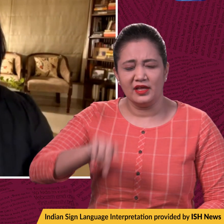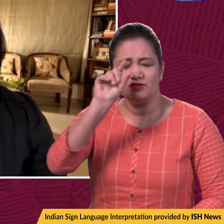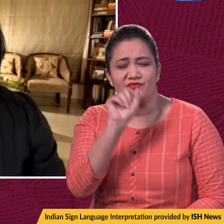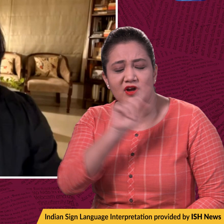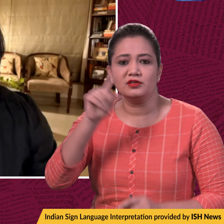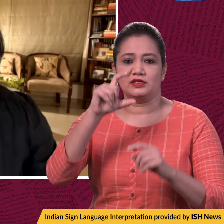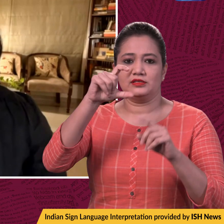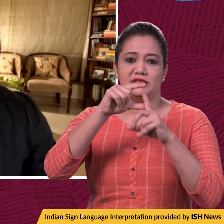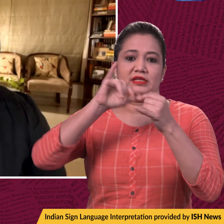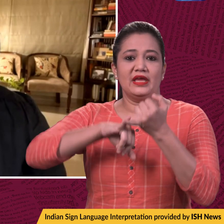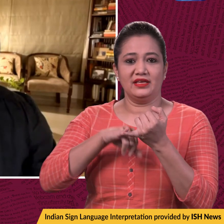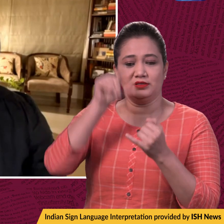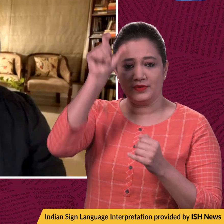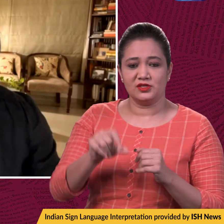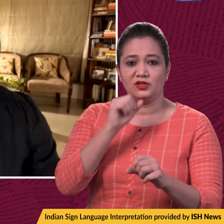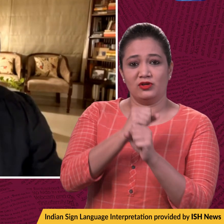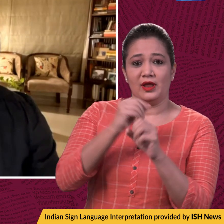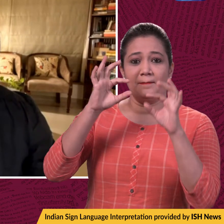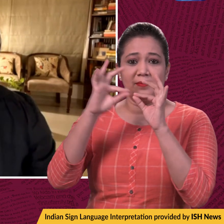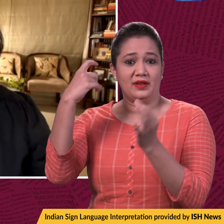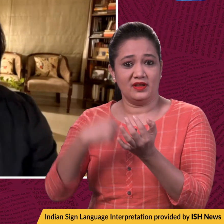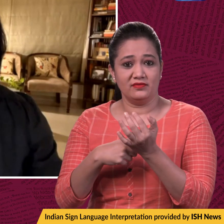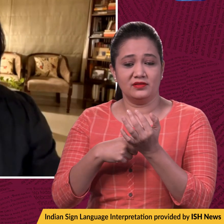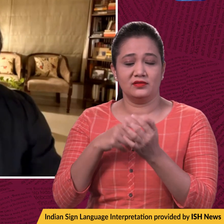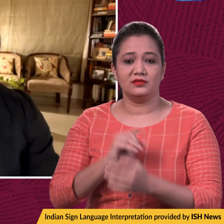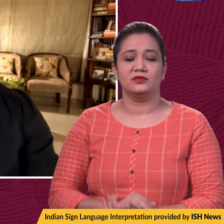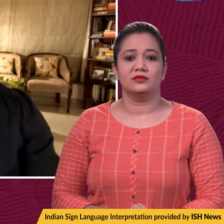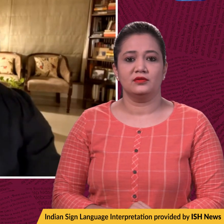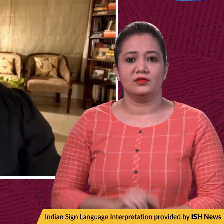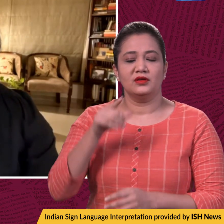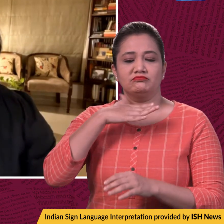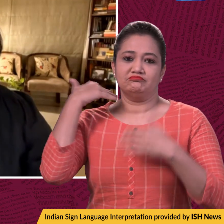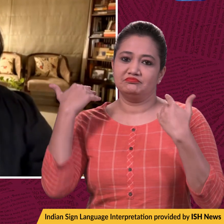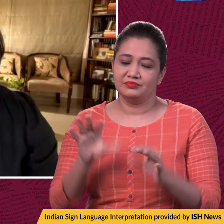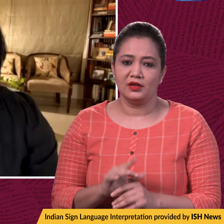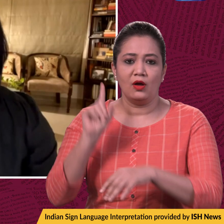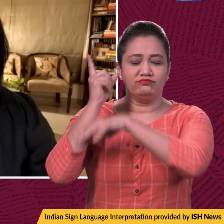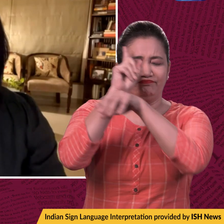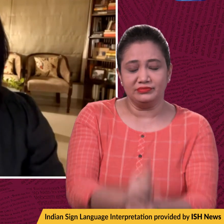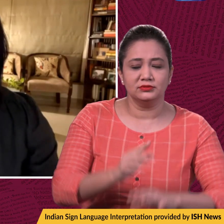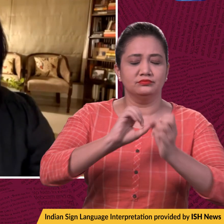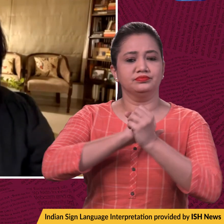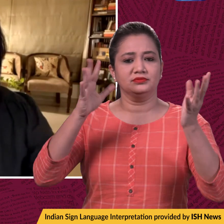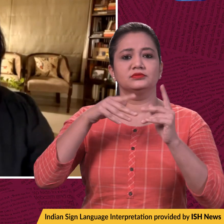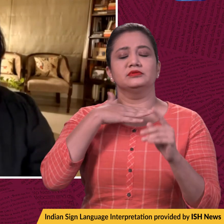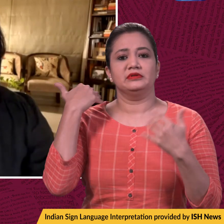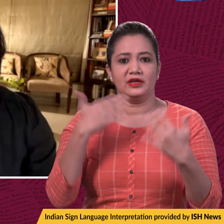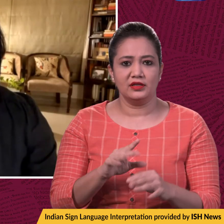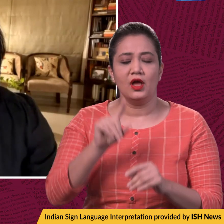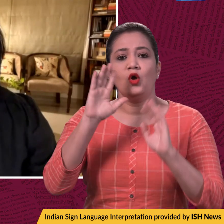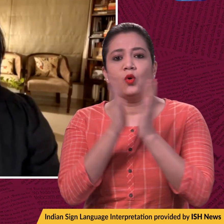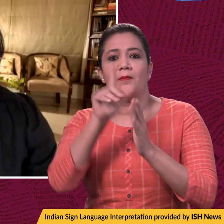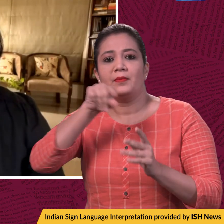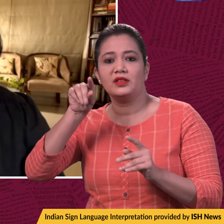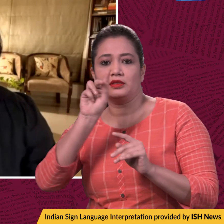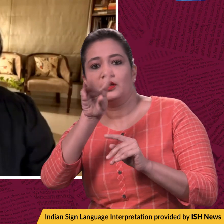India's first Chief of Defence Staff, General Bipin Rawat, has died in a helicopter crash with 13 others